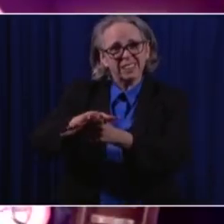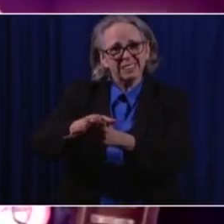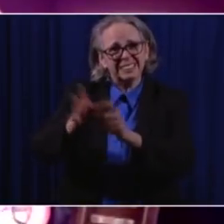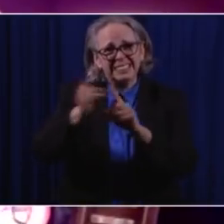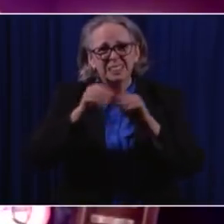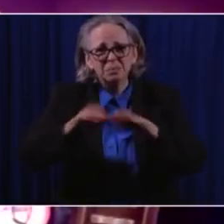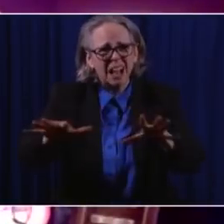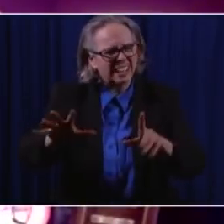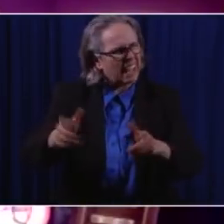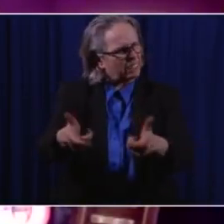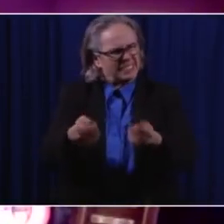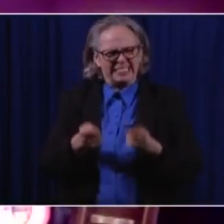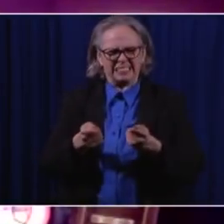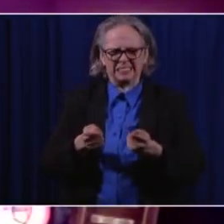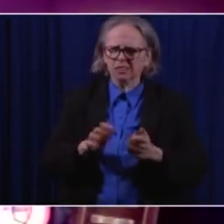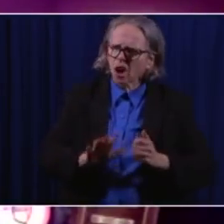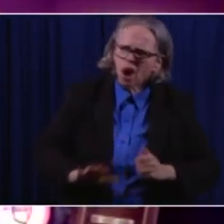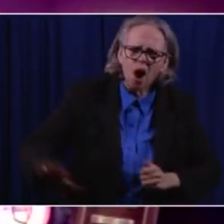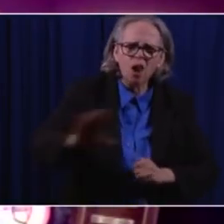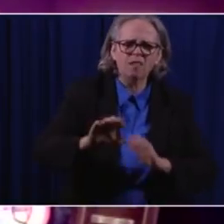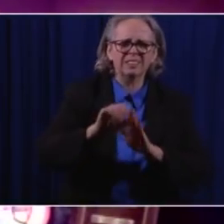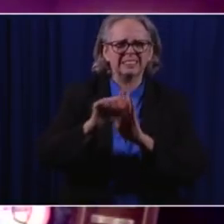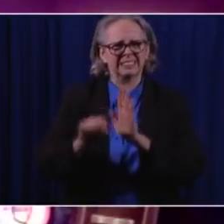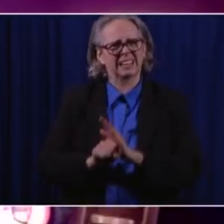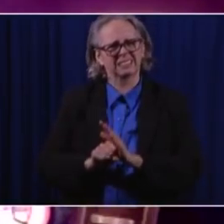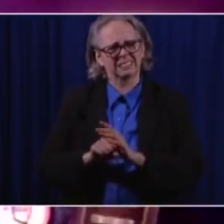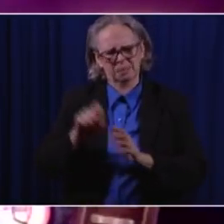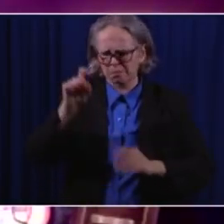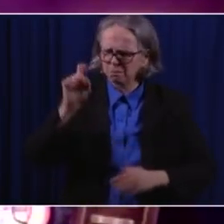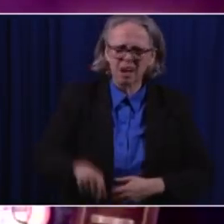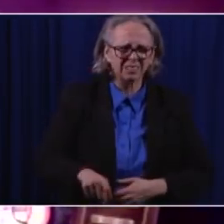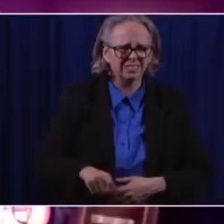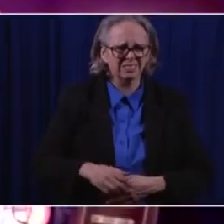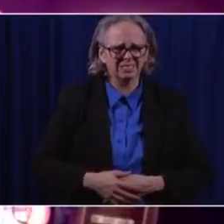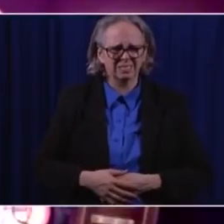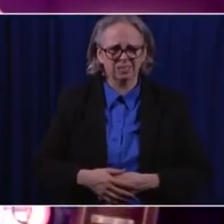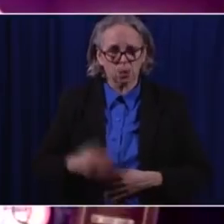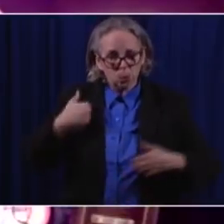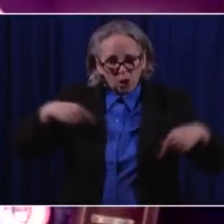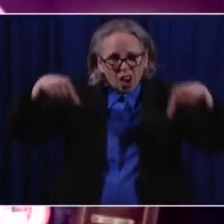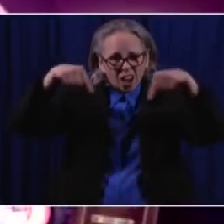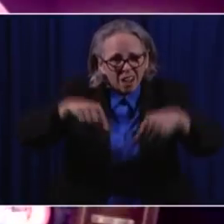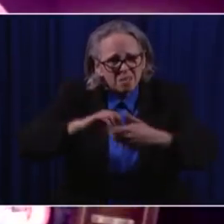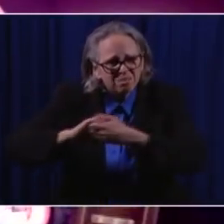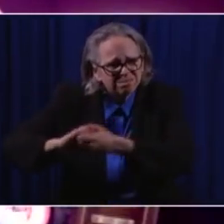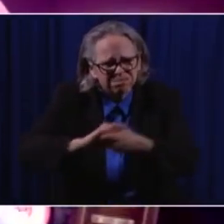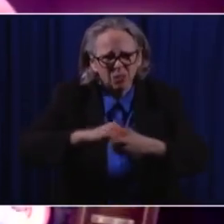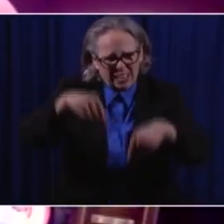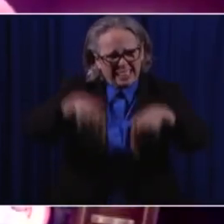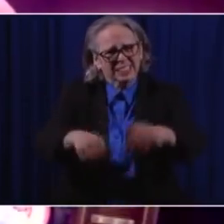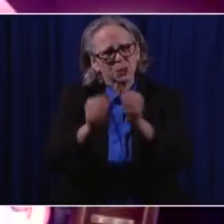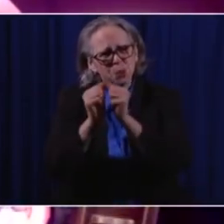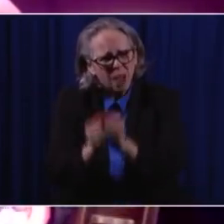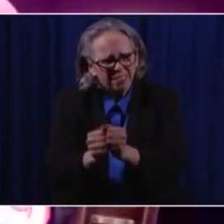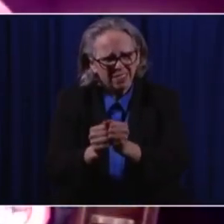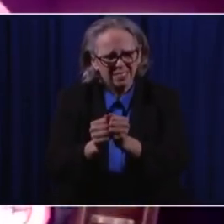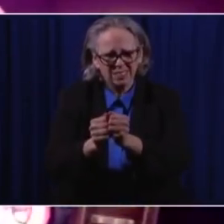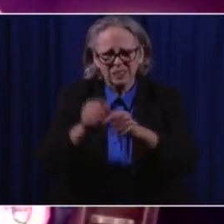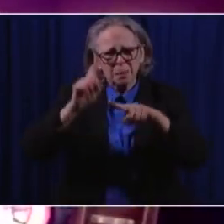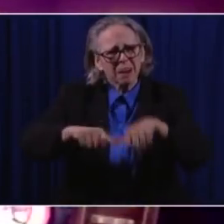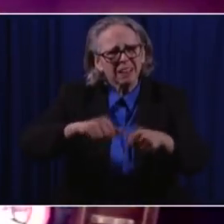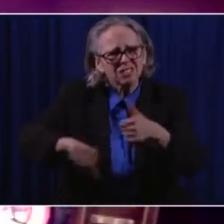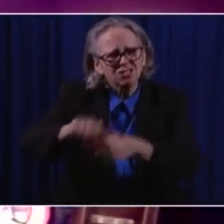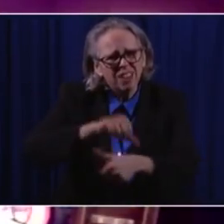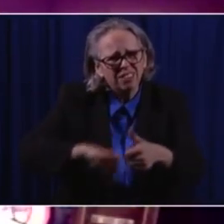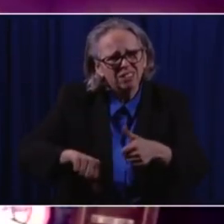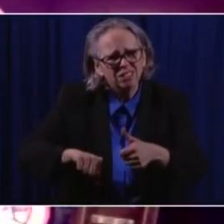the entire state, it's a system, and we're all partners in this, and we have to be able to rely on each. Governor, I'll tell you that I've